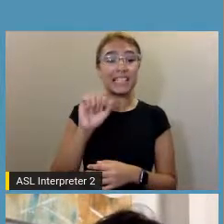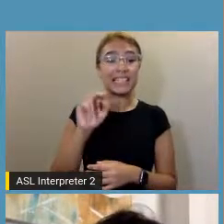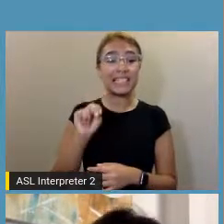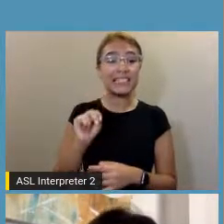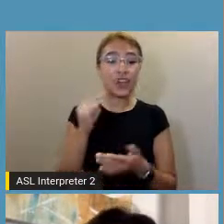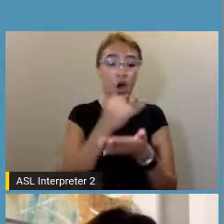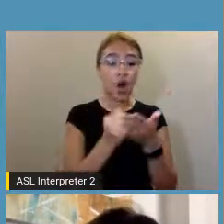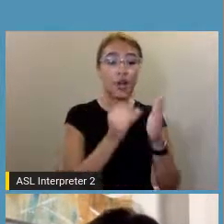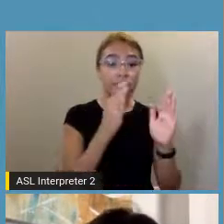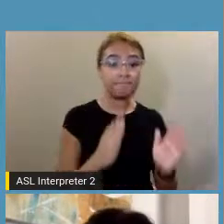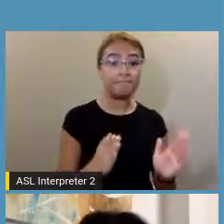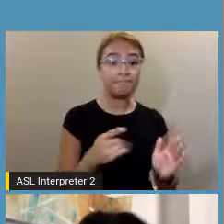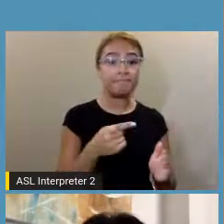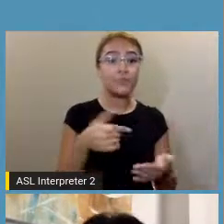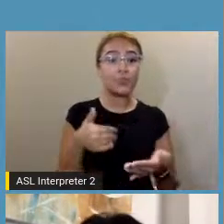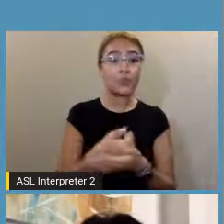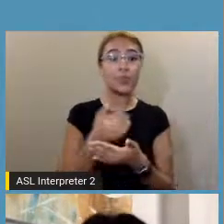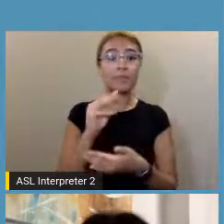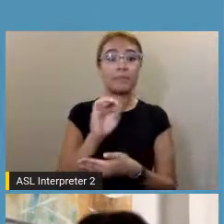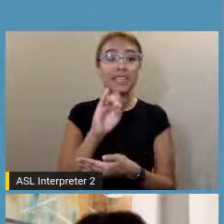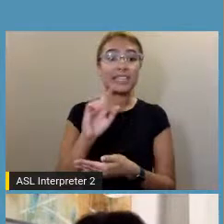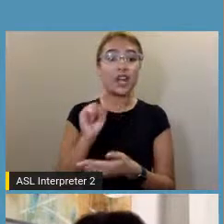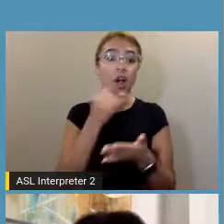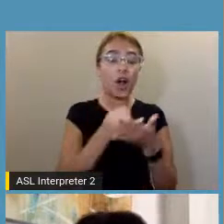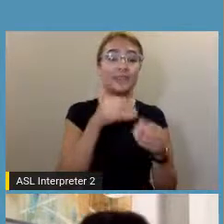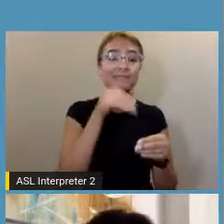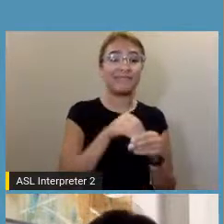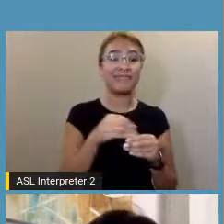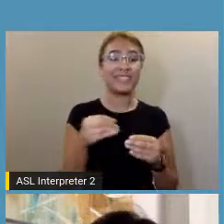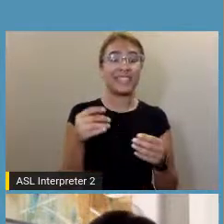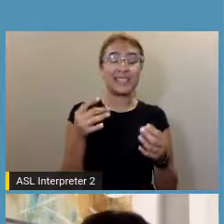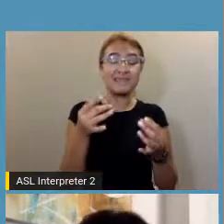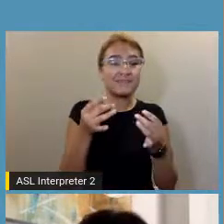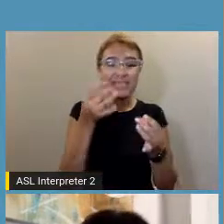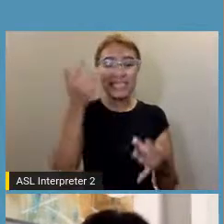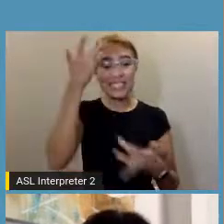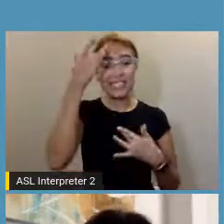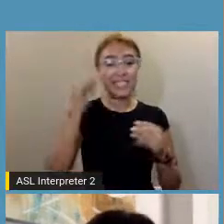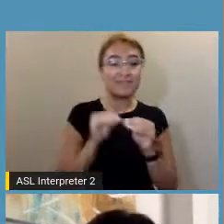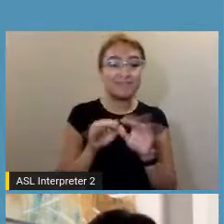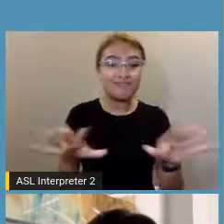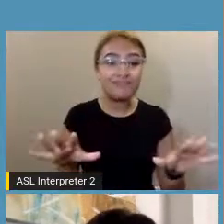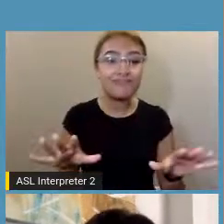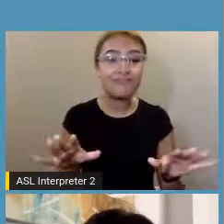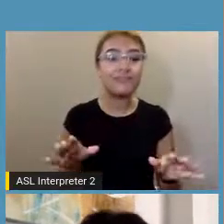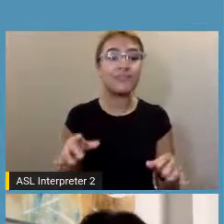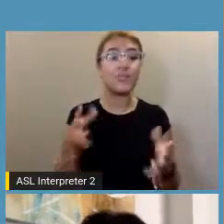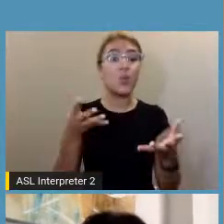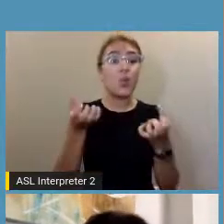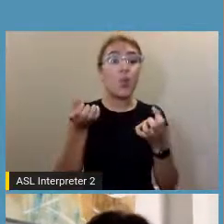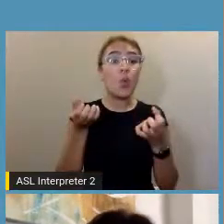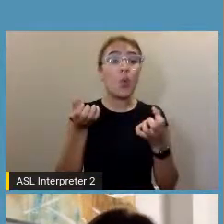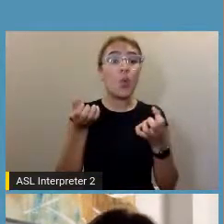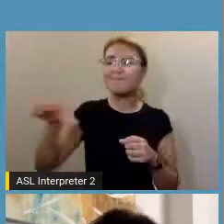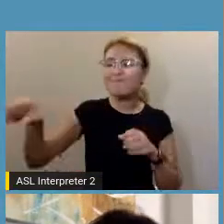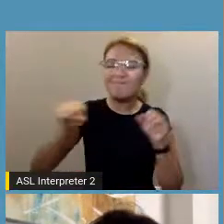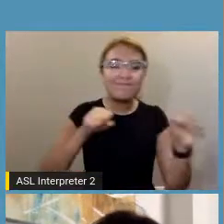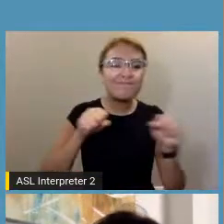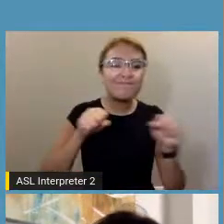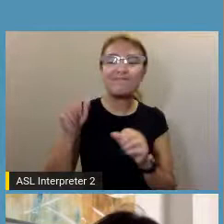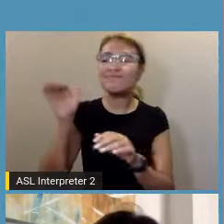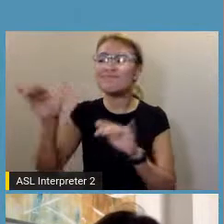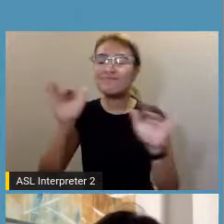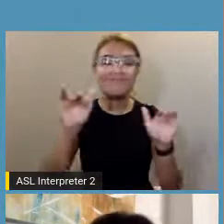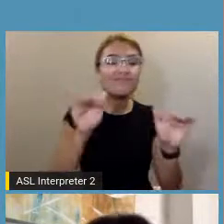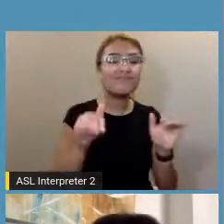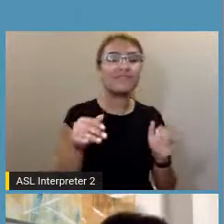in the pandemic. And one of the things we wanted is to be able to reach international individuals. One